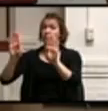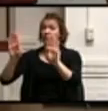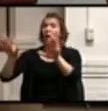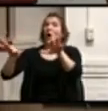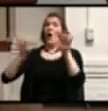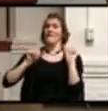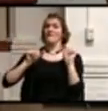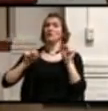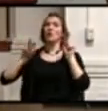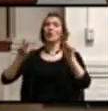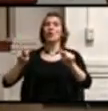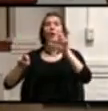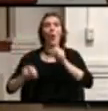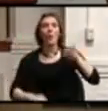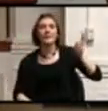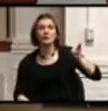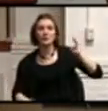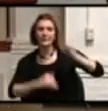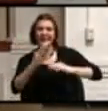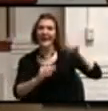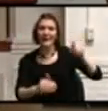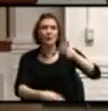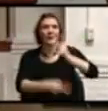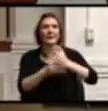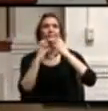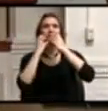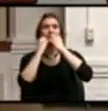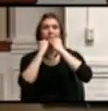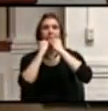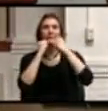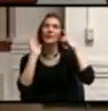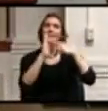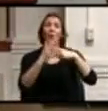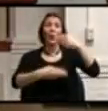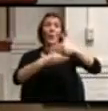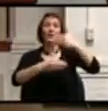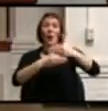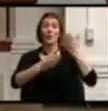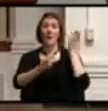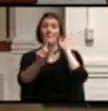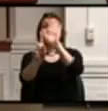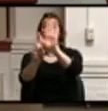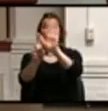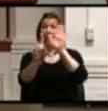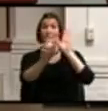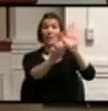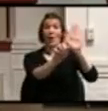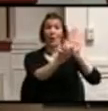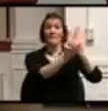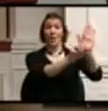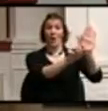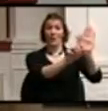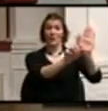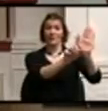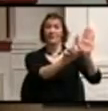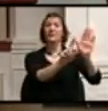the requirement. So wherever we are blocking up windows, for example, we're not taking the windows out. We're doing a